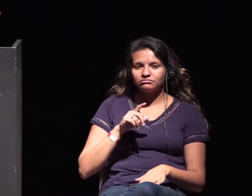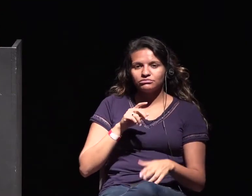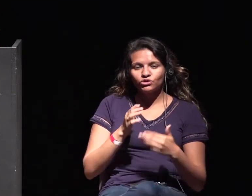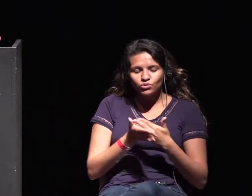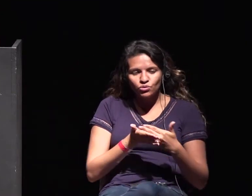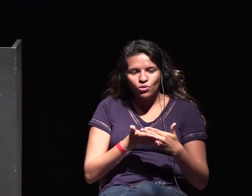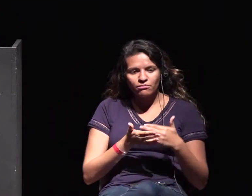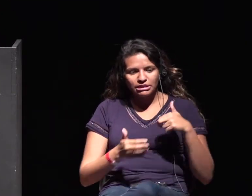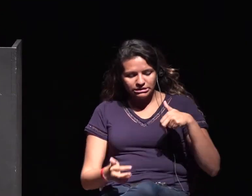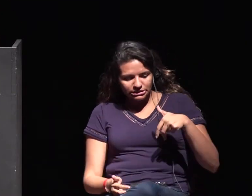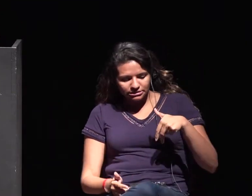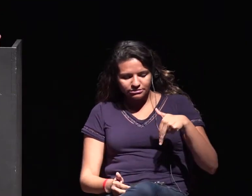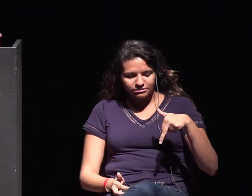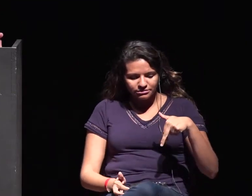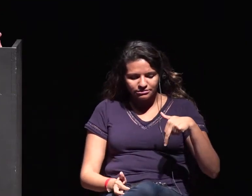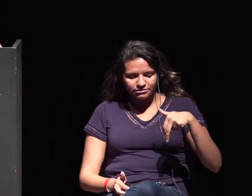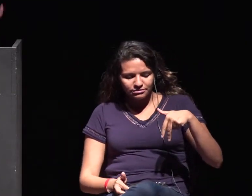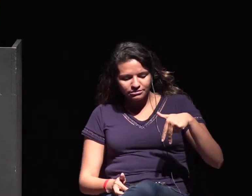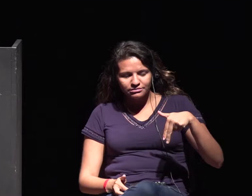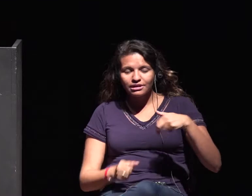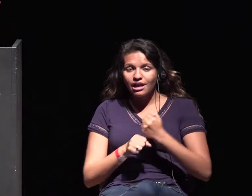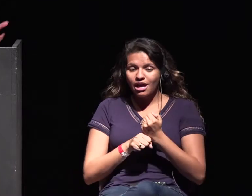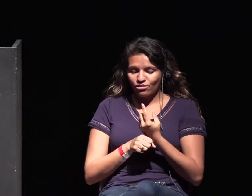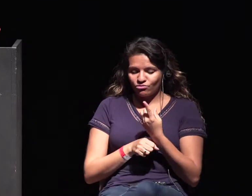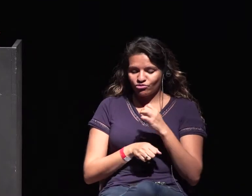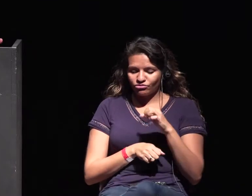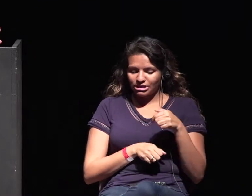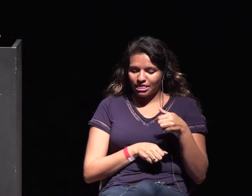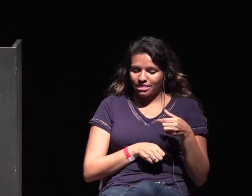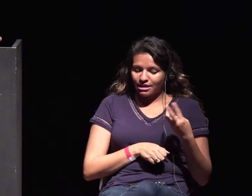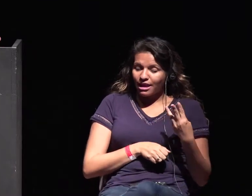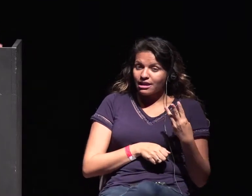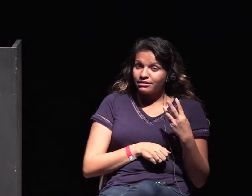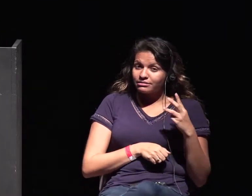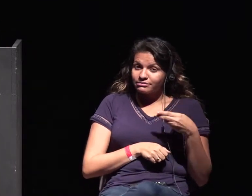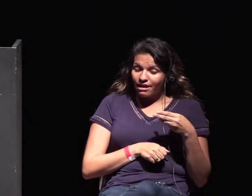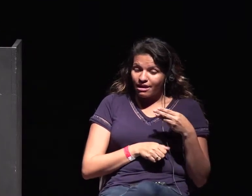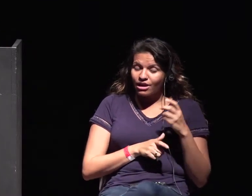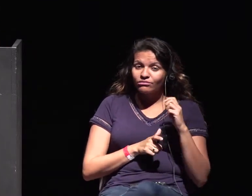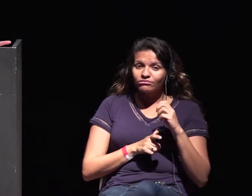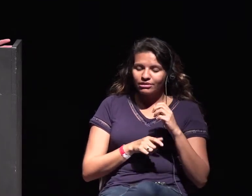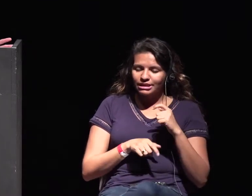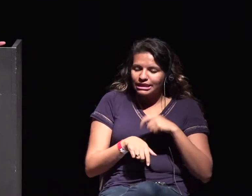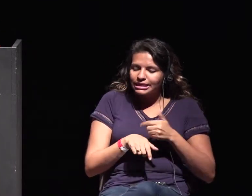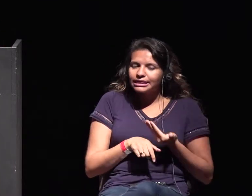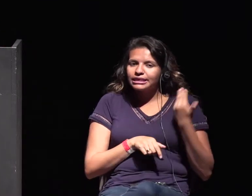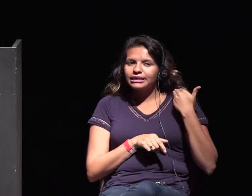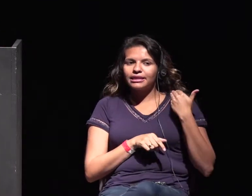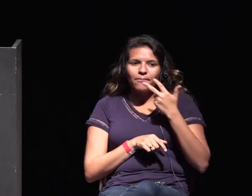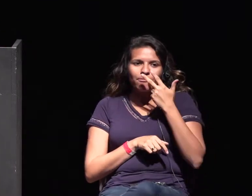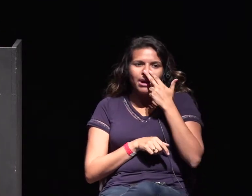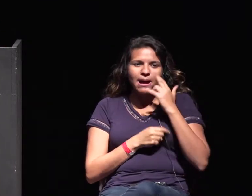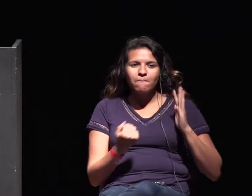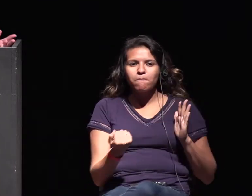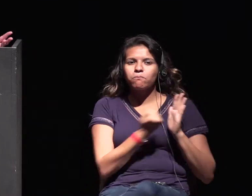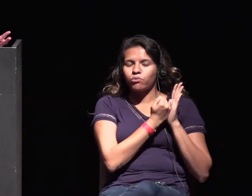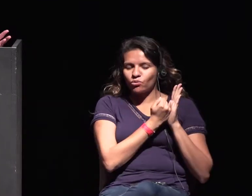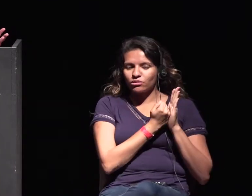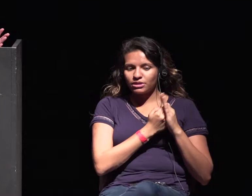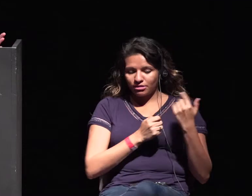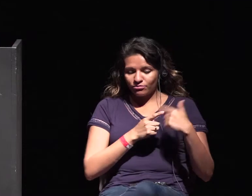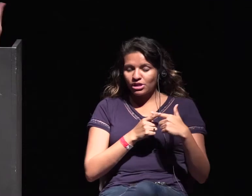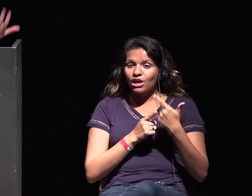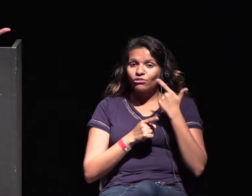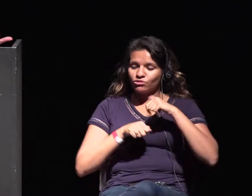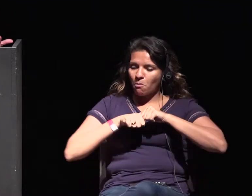specific periodization, because it was, in fact, simultaneous with the popularization of that exercise, or